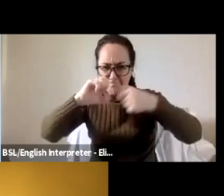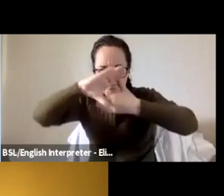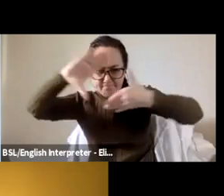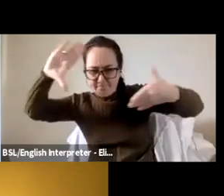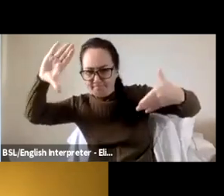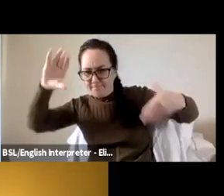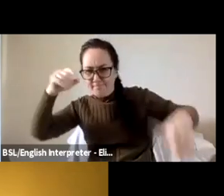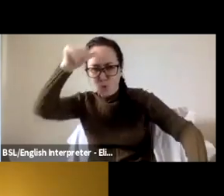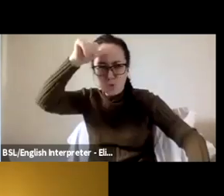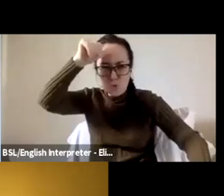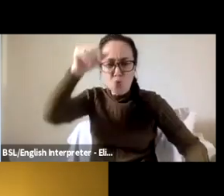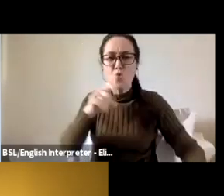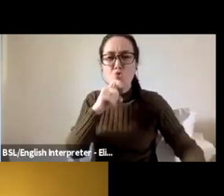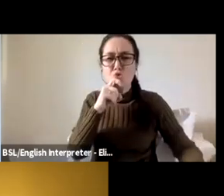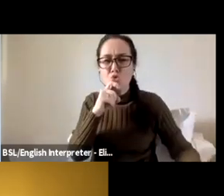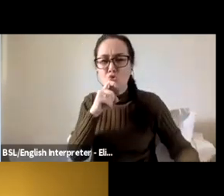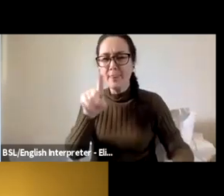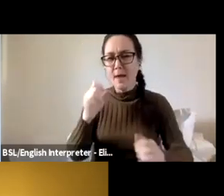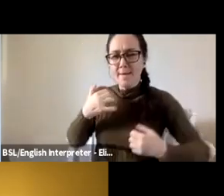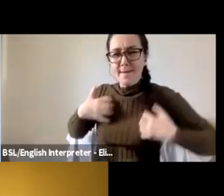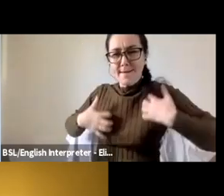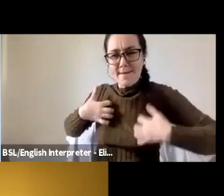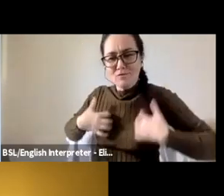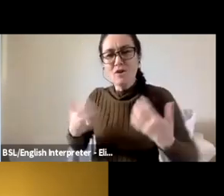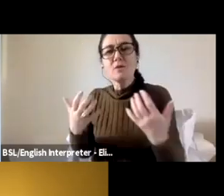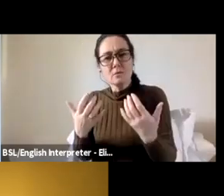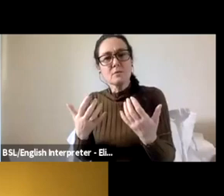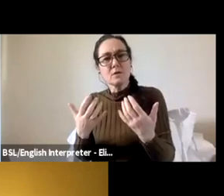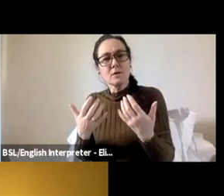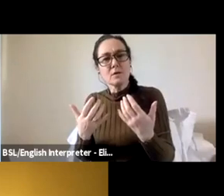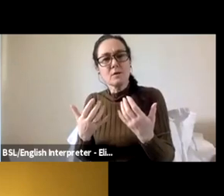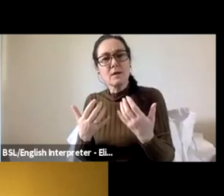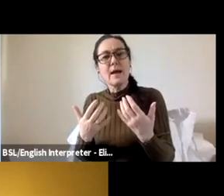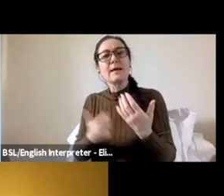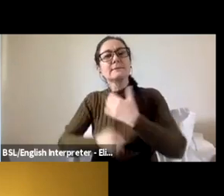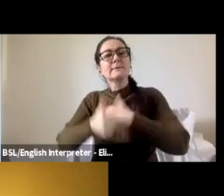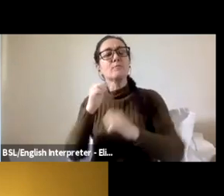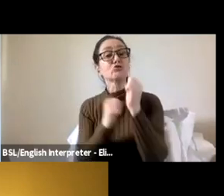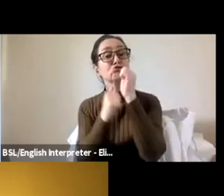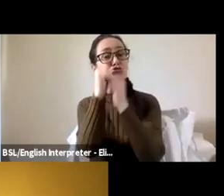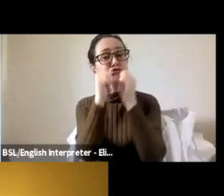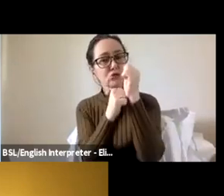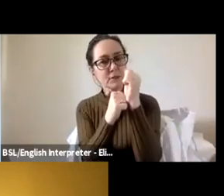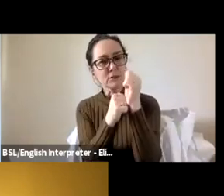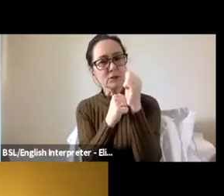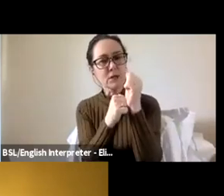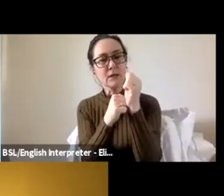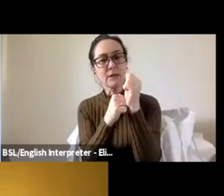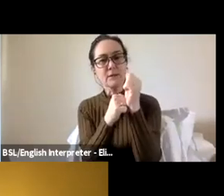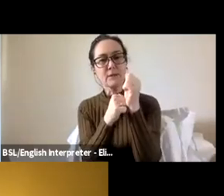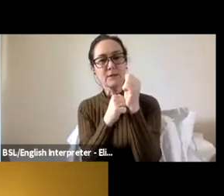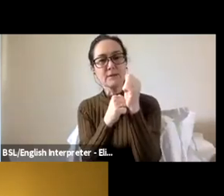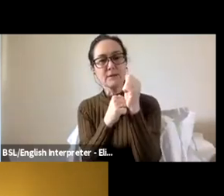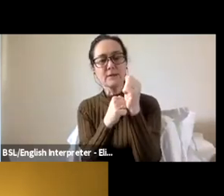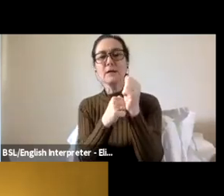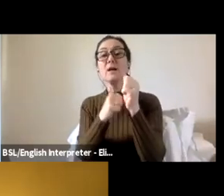each organization part of the coalition, and definitely set up a structure in the sense to define the NGO,